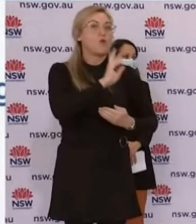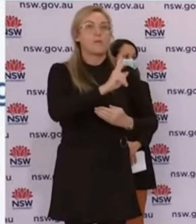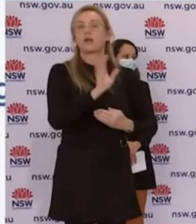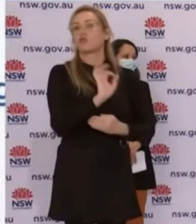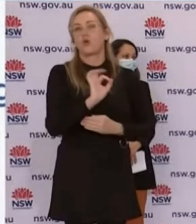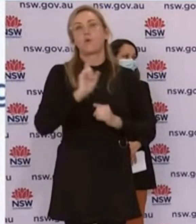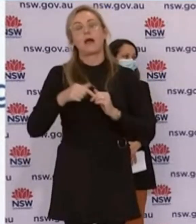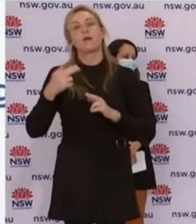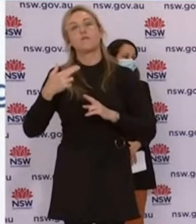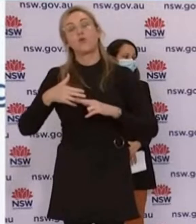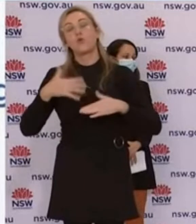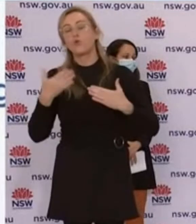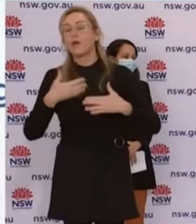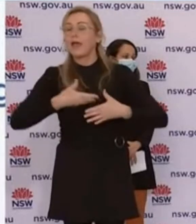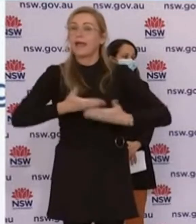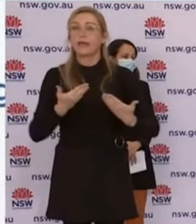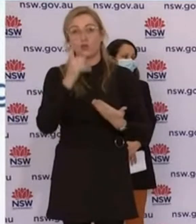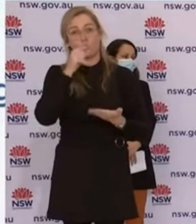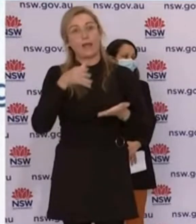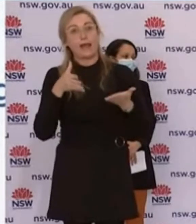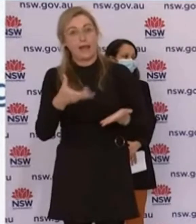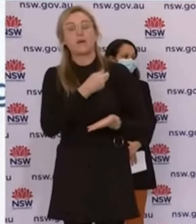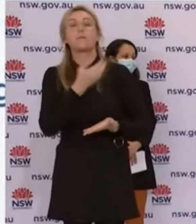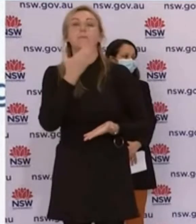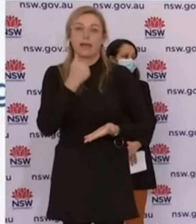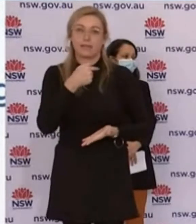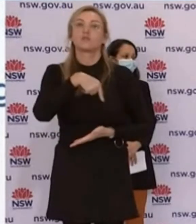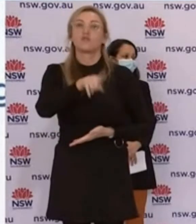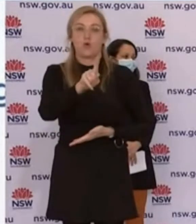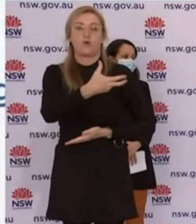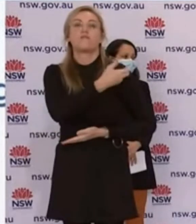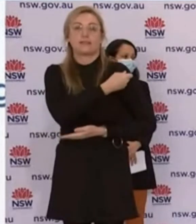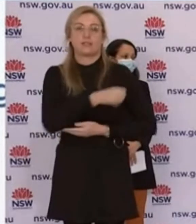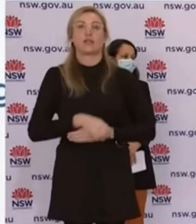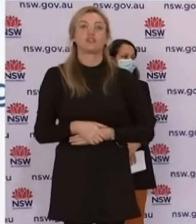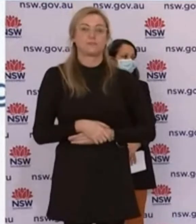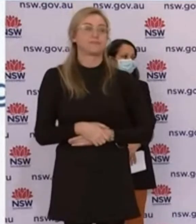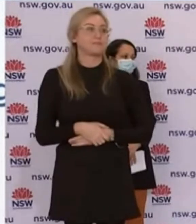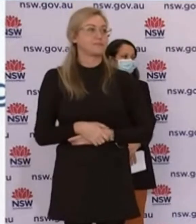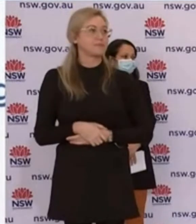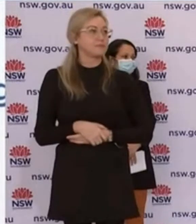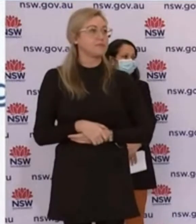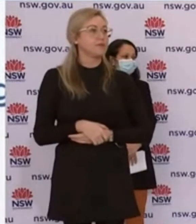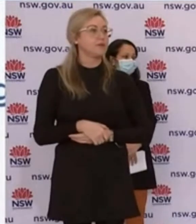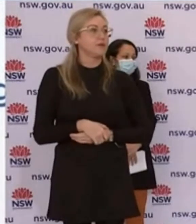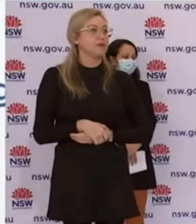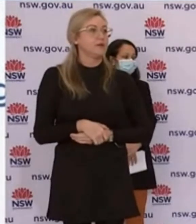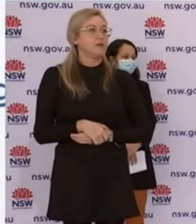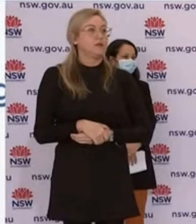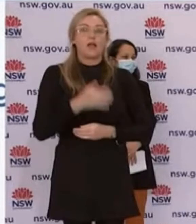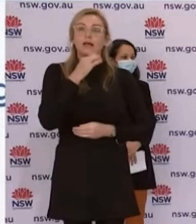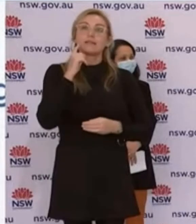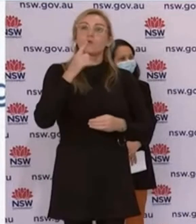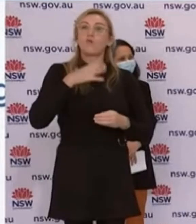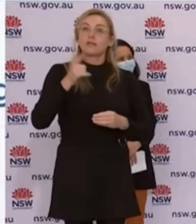encouraging anybody who is eligible to get vaccinated, and that now, of course, includes anyone aged 12 and up. The We Premier- want teachers to be vaccinated by